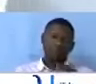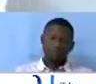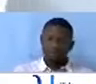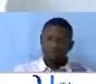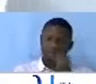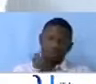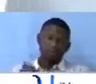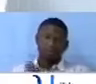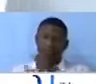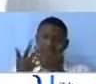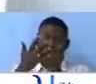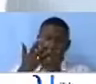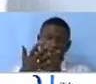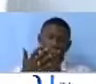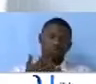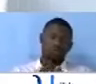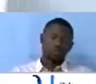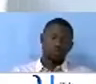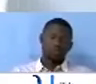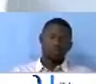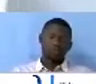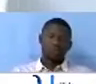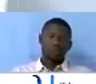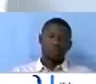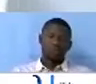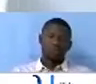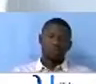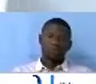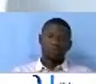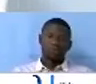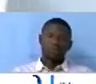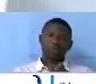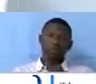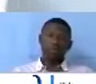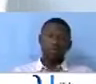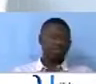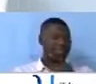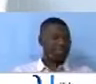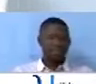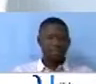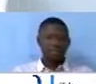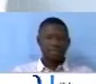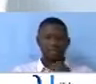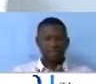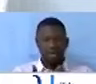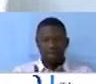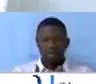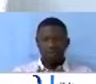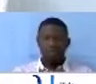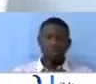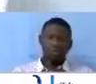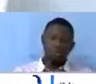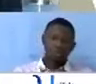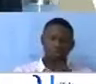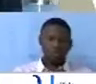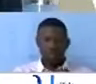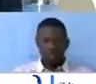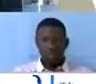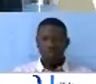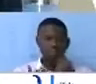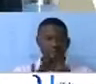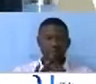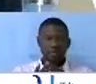Did you at any stage write or state something official